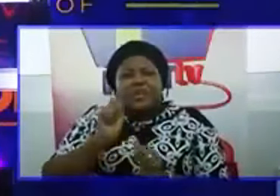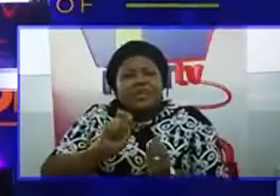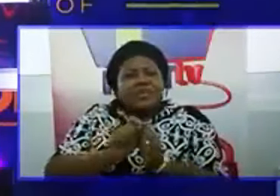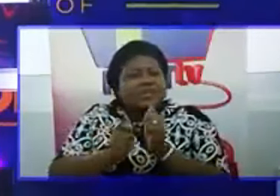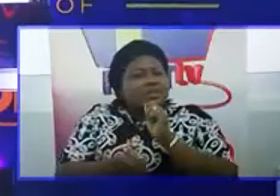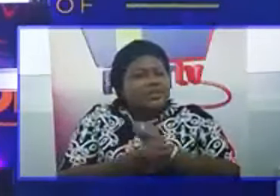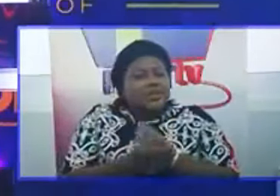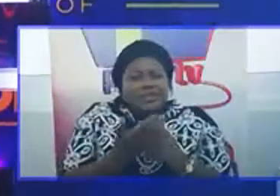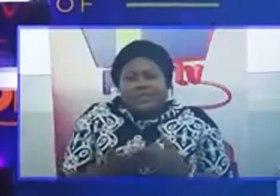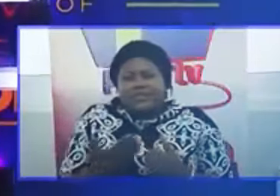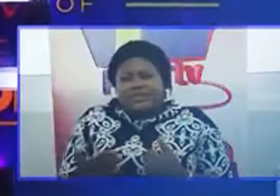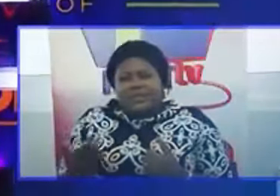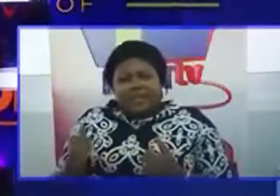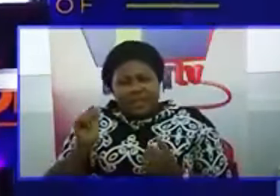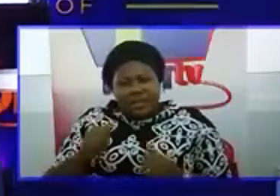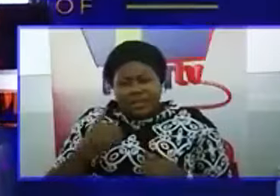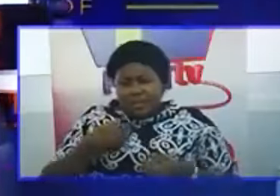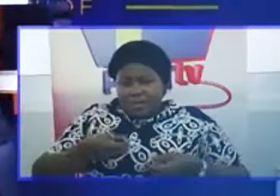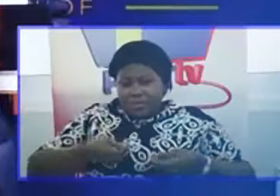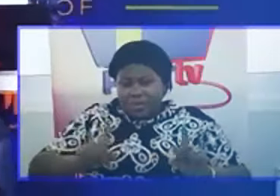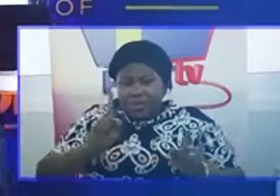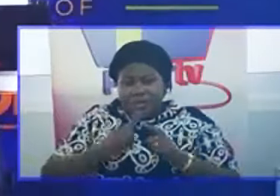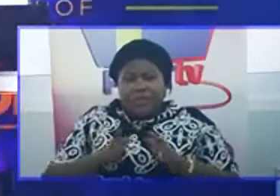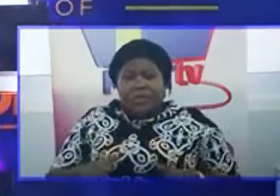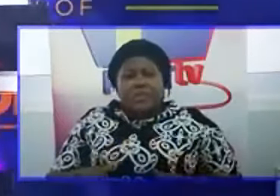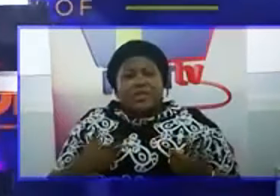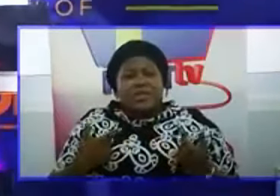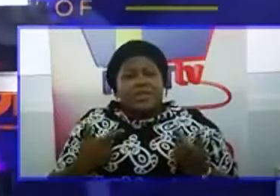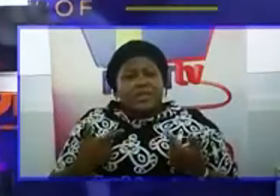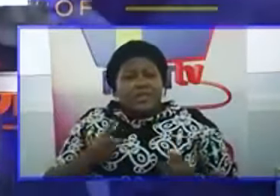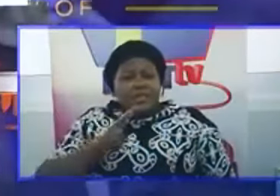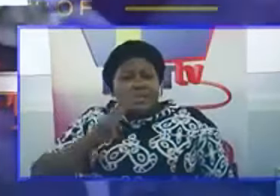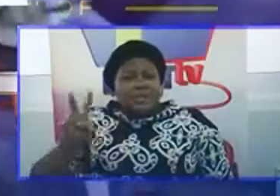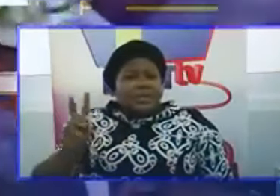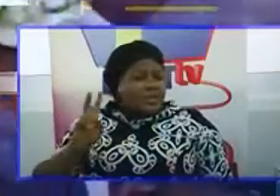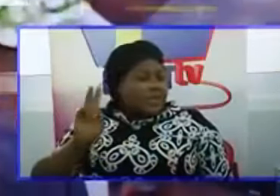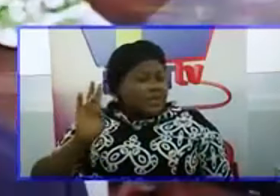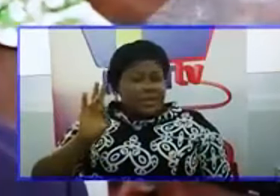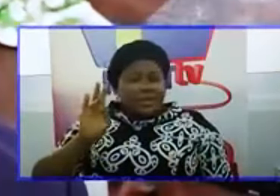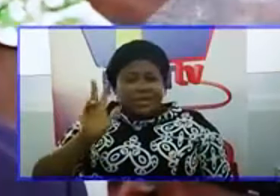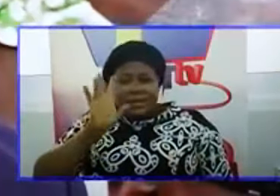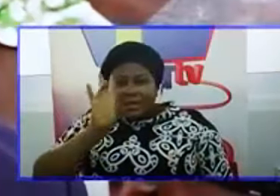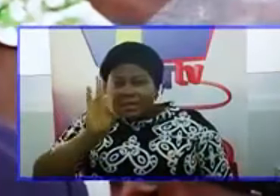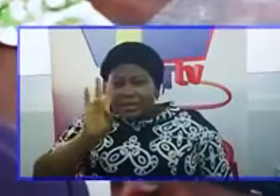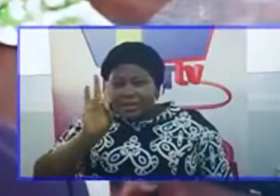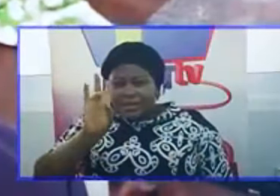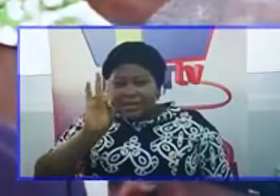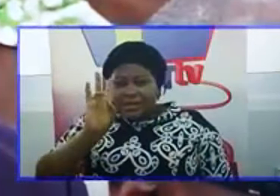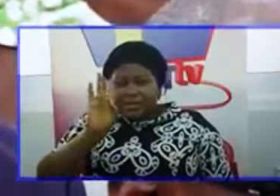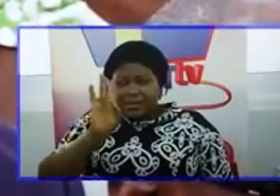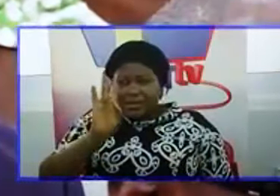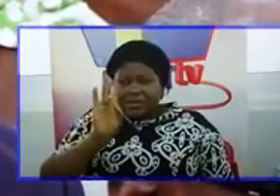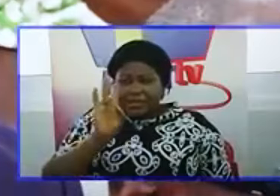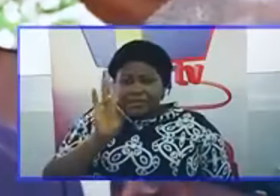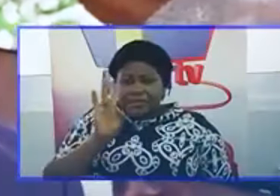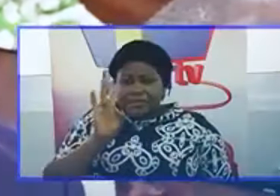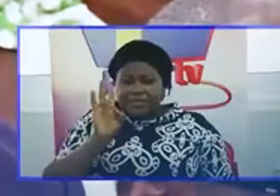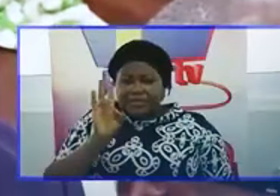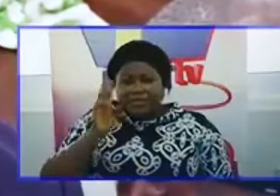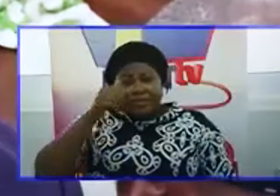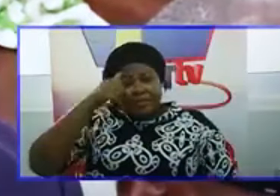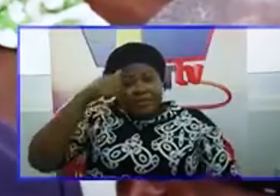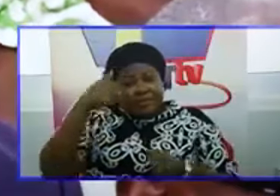an opportunity to leave. Now, chapter 7, 1 Samuel, from 3 to 4. Remember